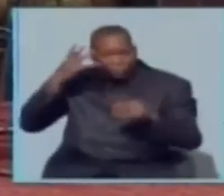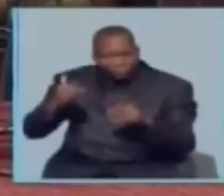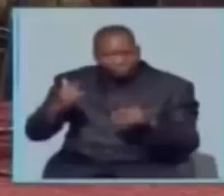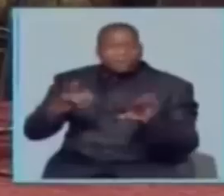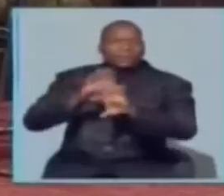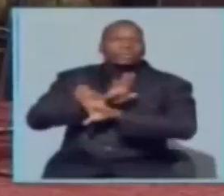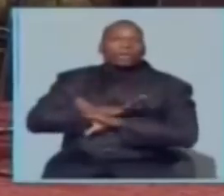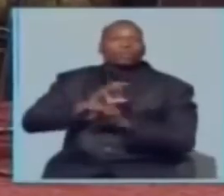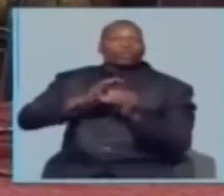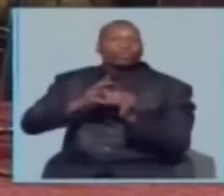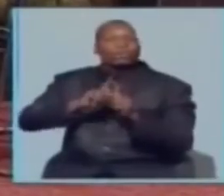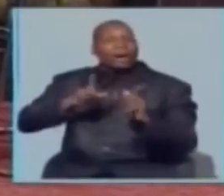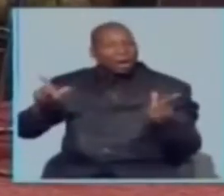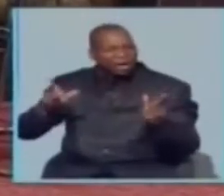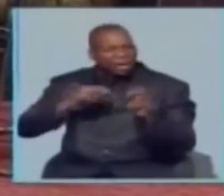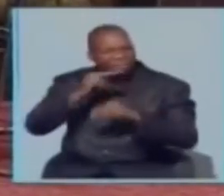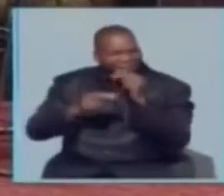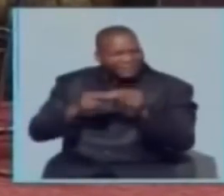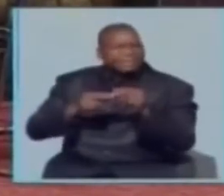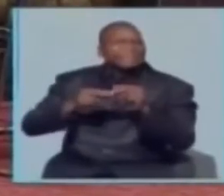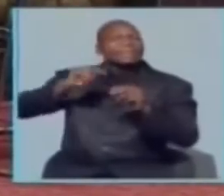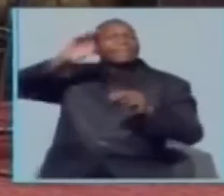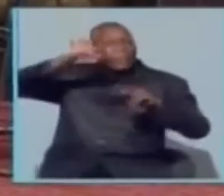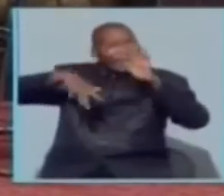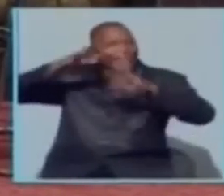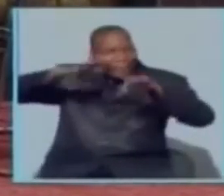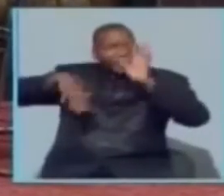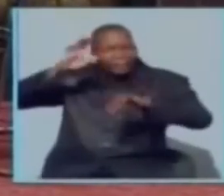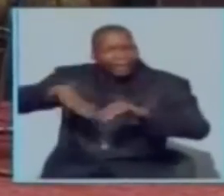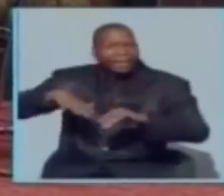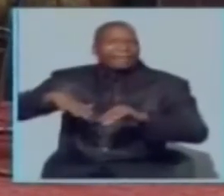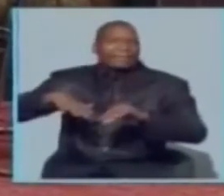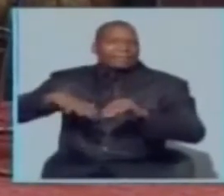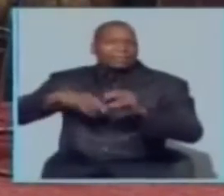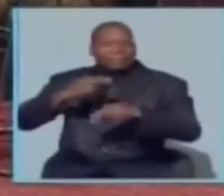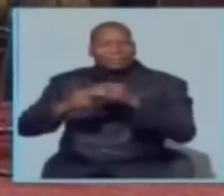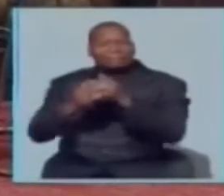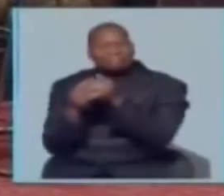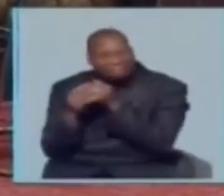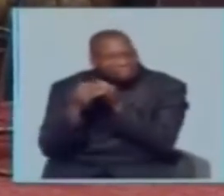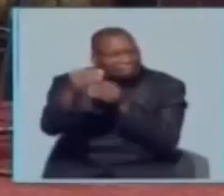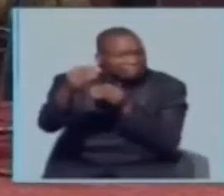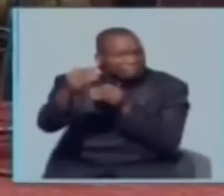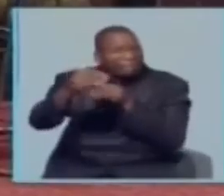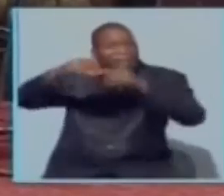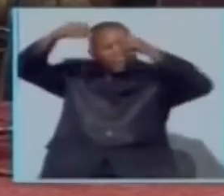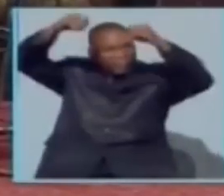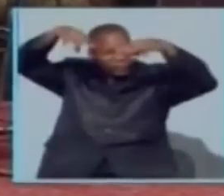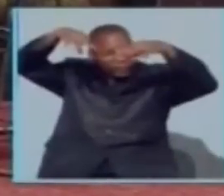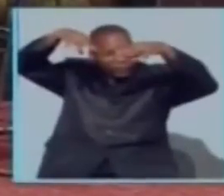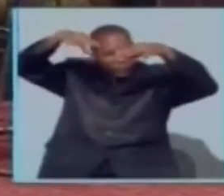crisis. Are you saying then that even if it rains, it would take, a long time for electricity supply to get back to